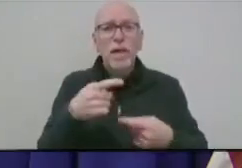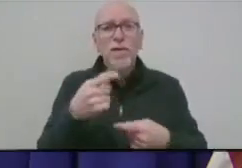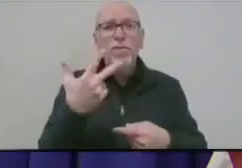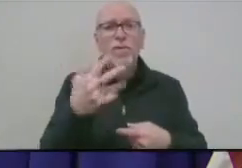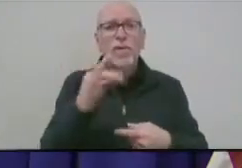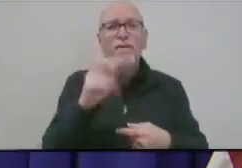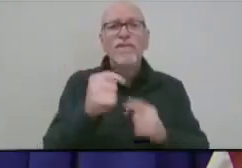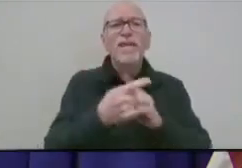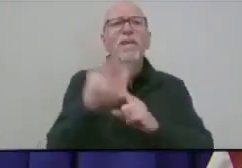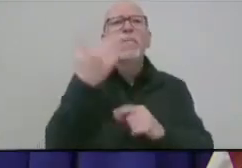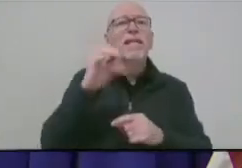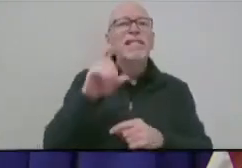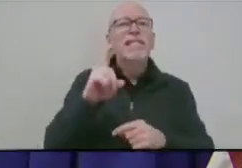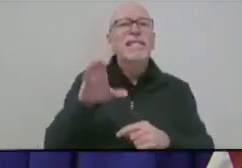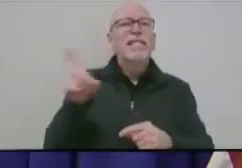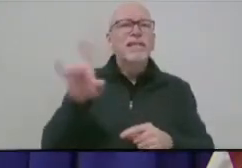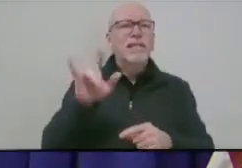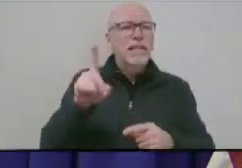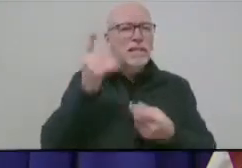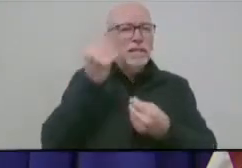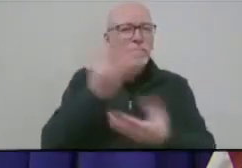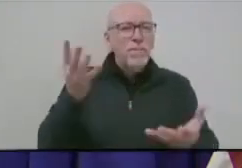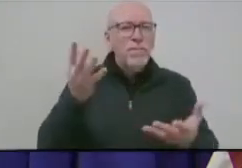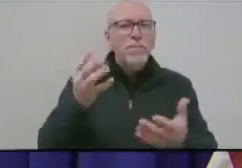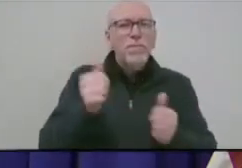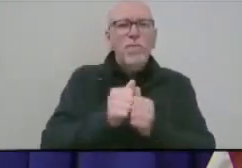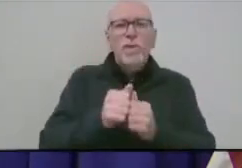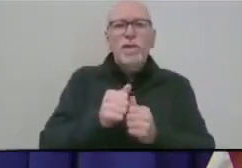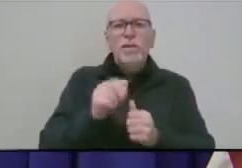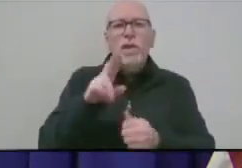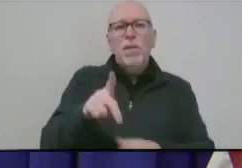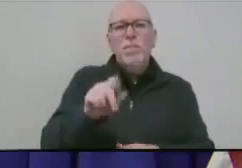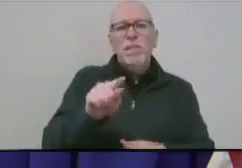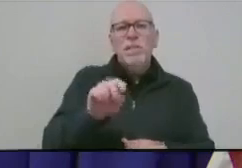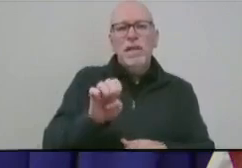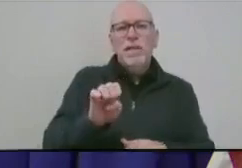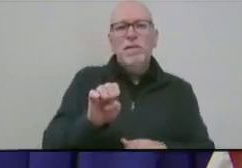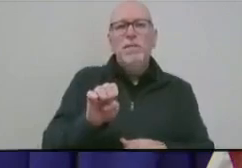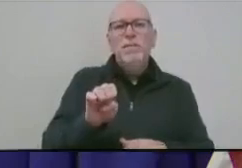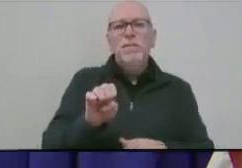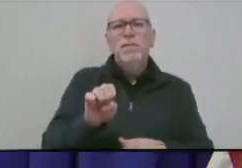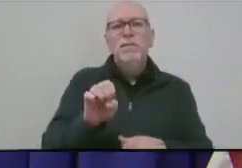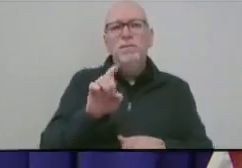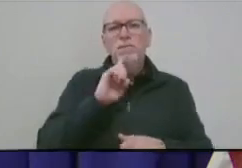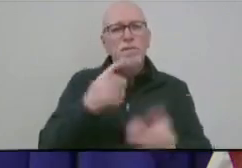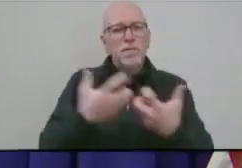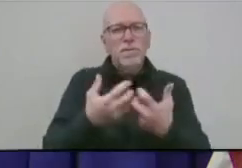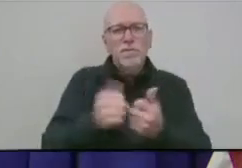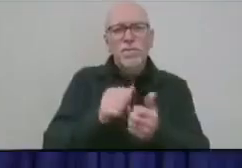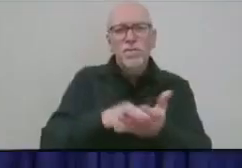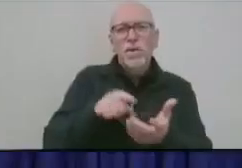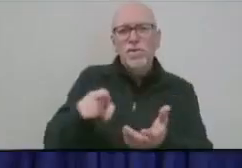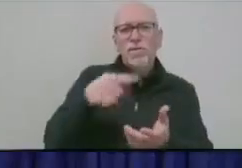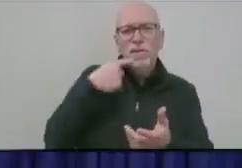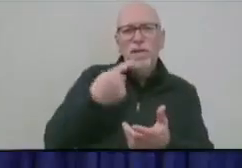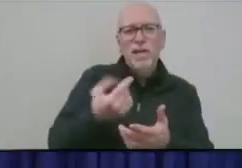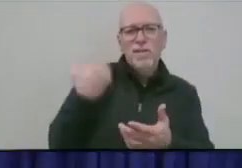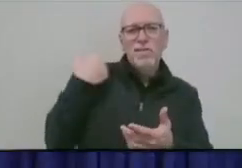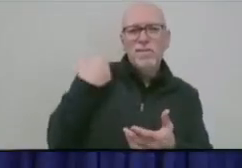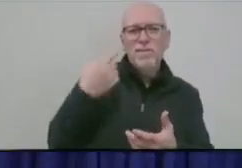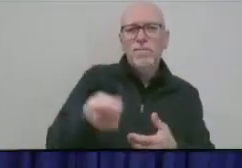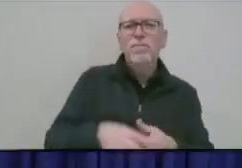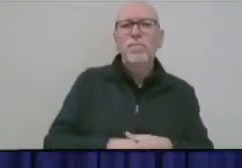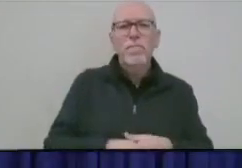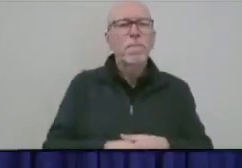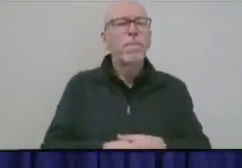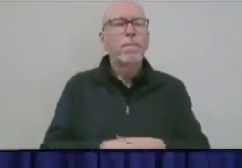CDC has come out with some updates that actually align with what you said weeks ago. They're